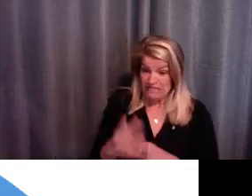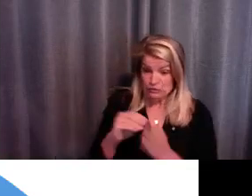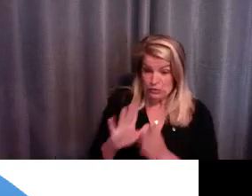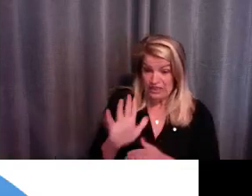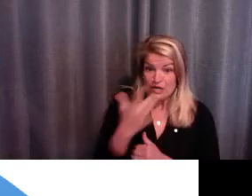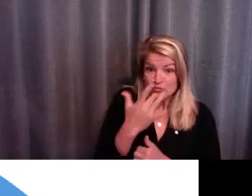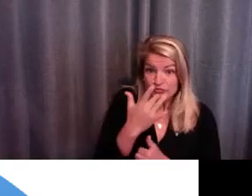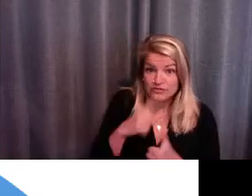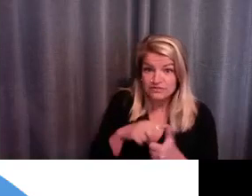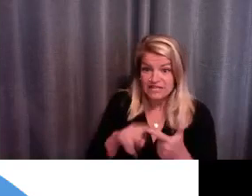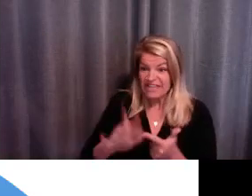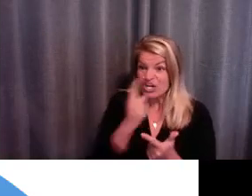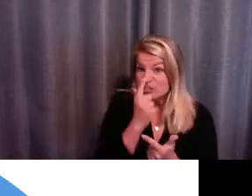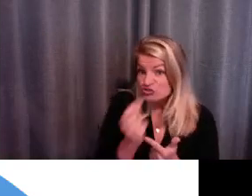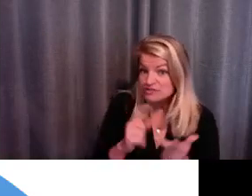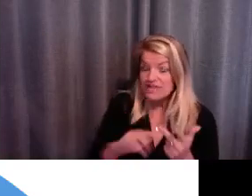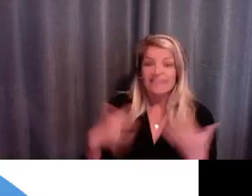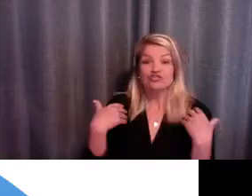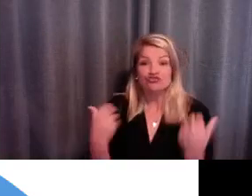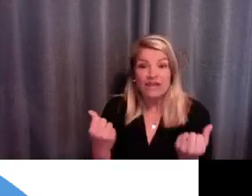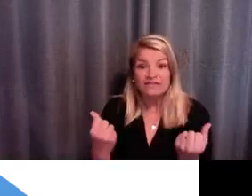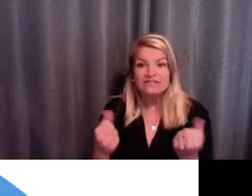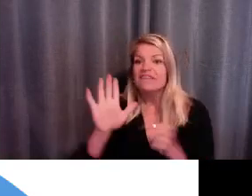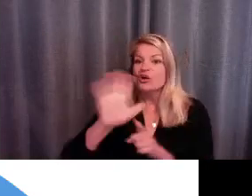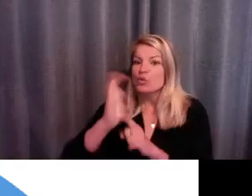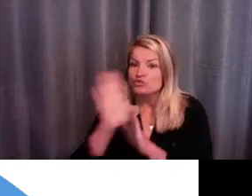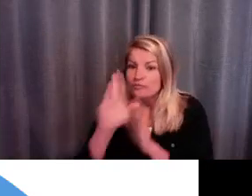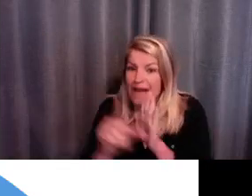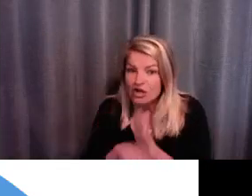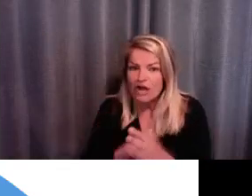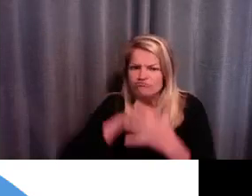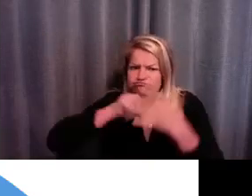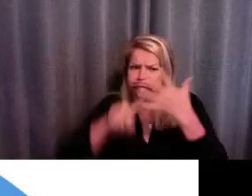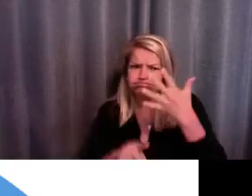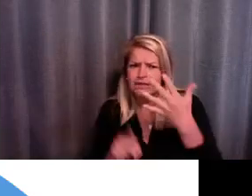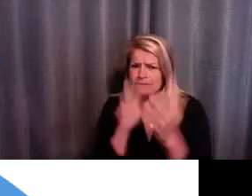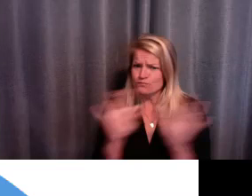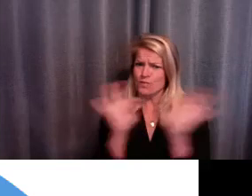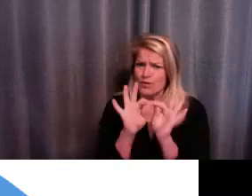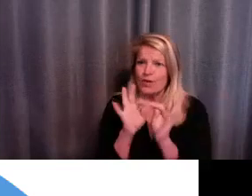interested in, what their strengths are, what cultural background they come from, so that they are truly